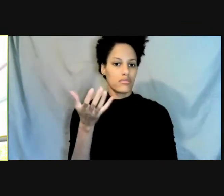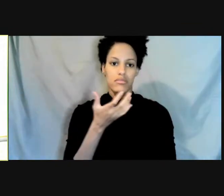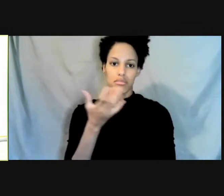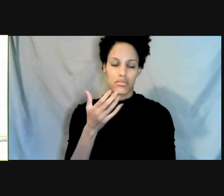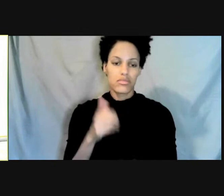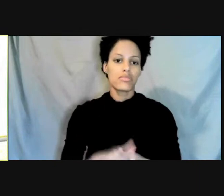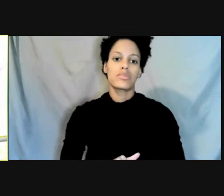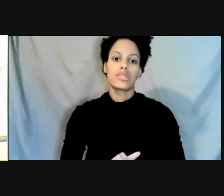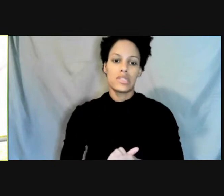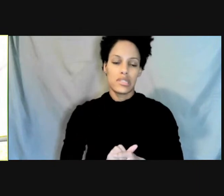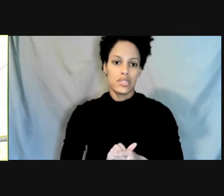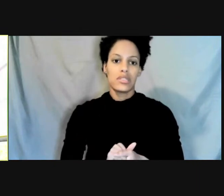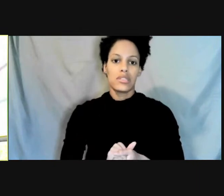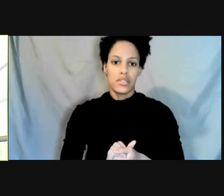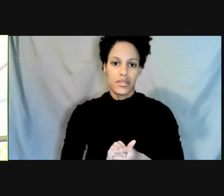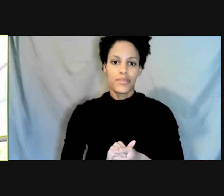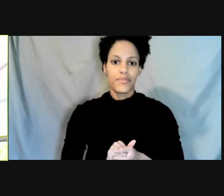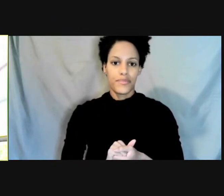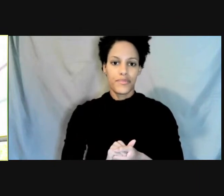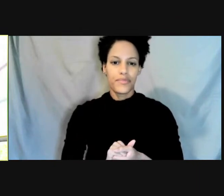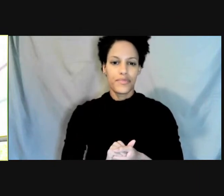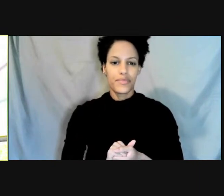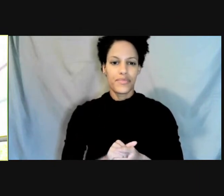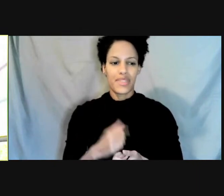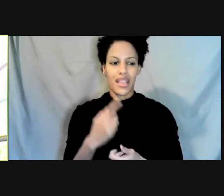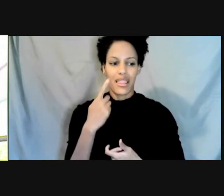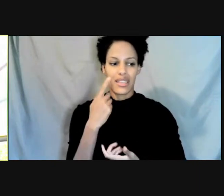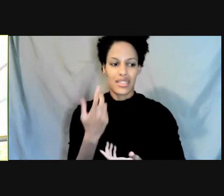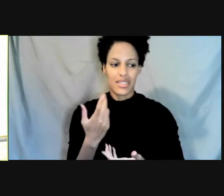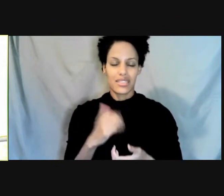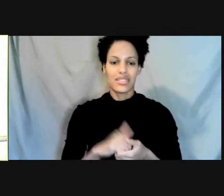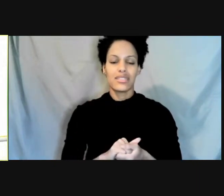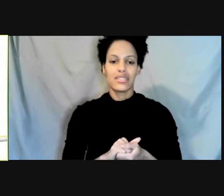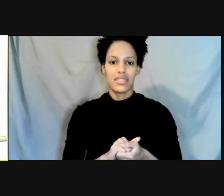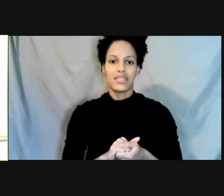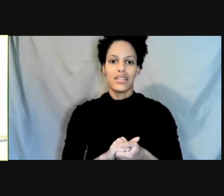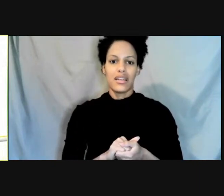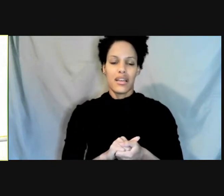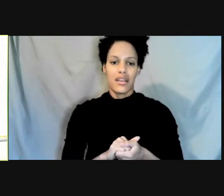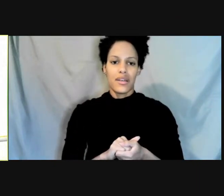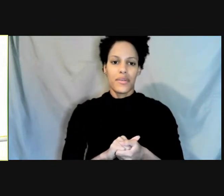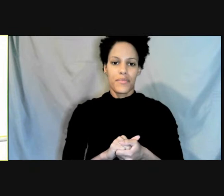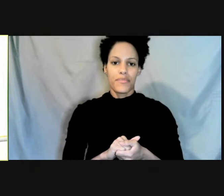think that I personally think that I would have,